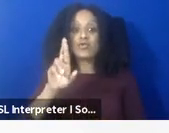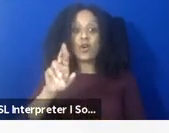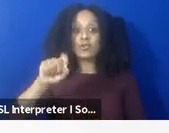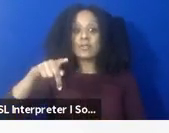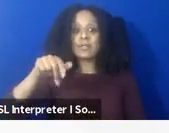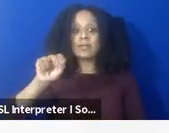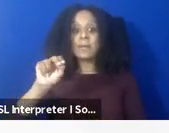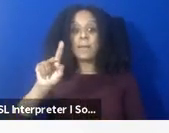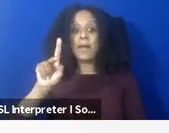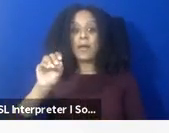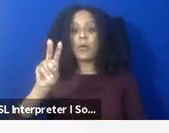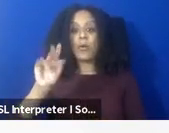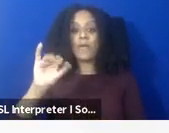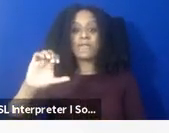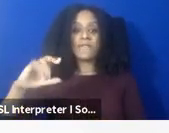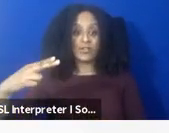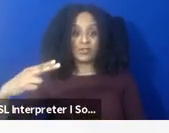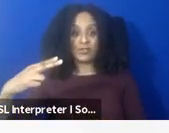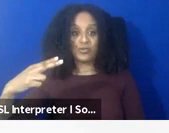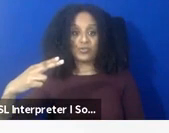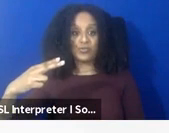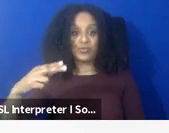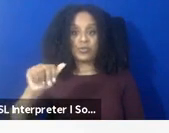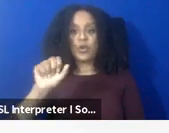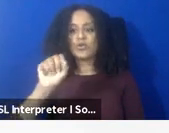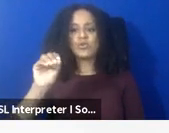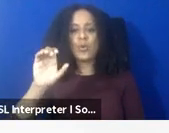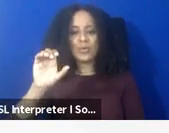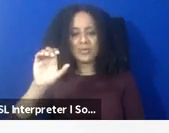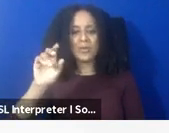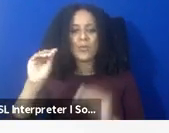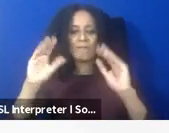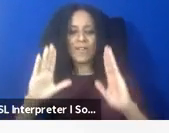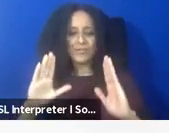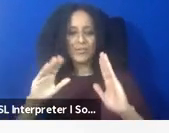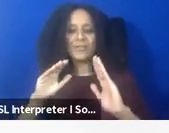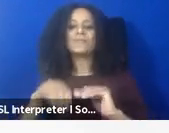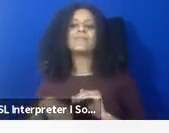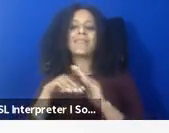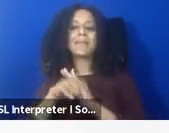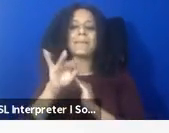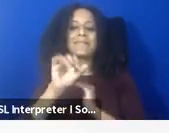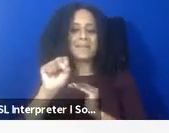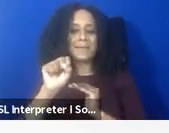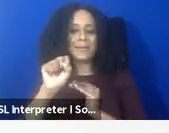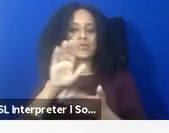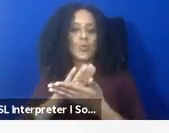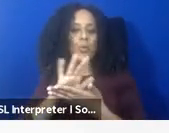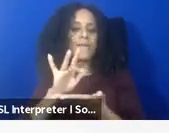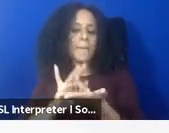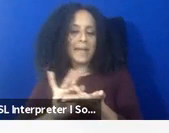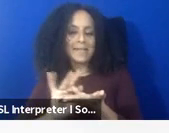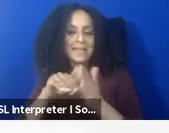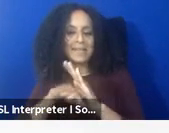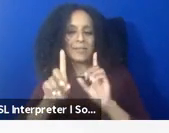Spankovich is an associate professor at the University of Mississippi Medical Center, School of Medicine, in the Department